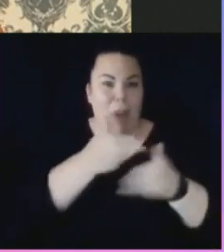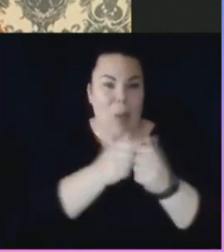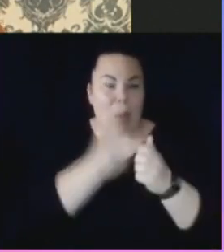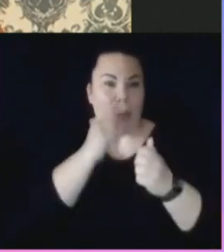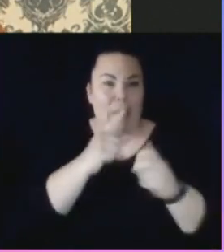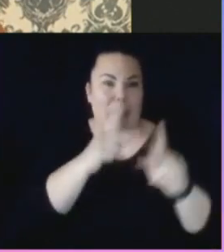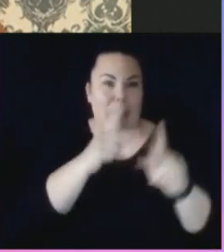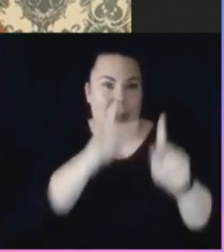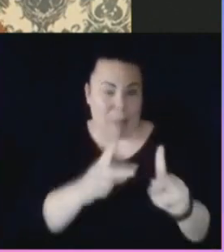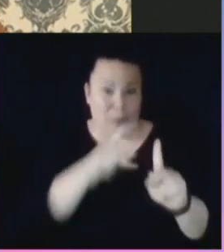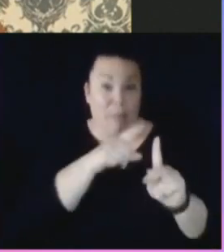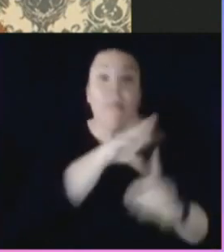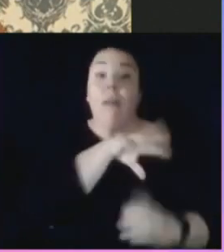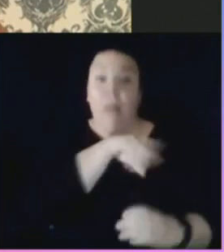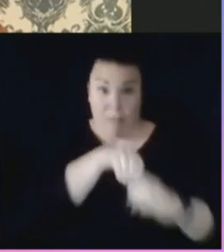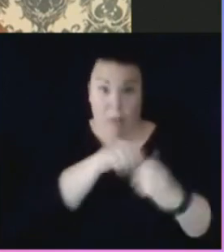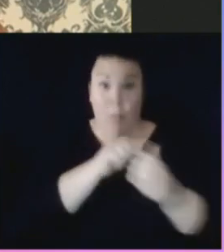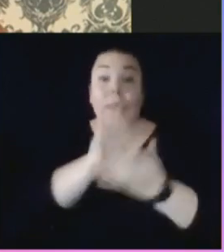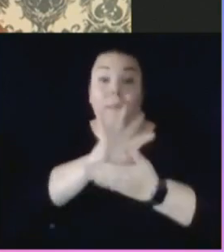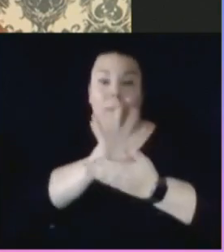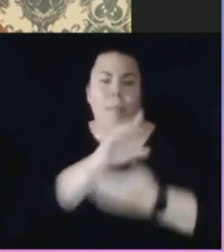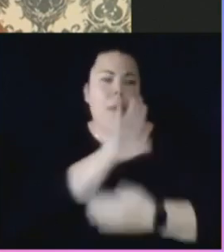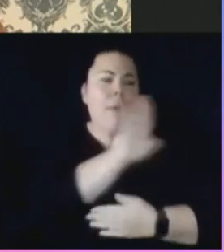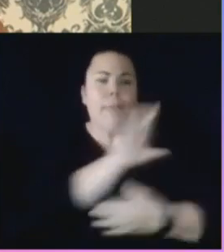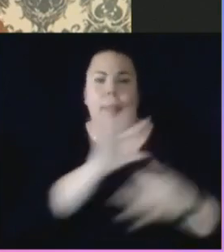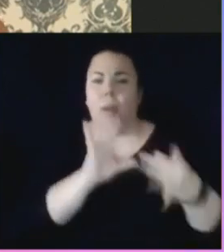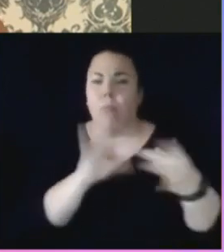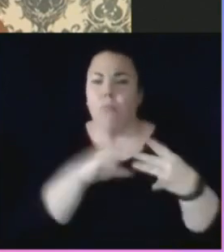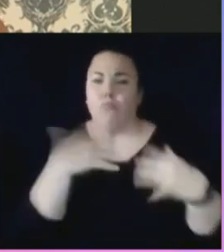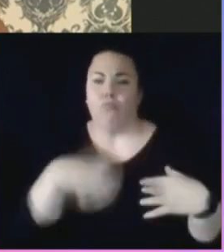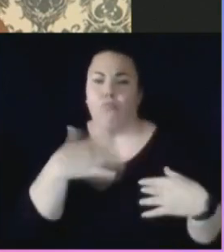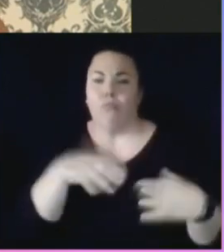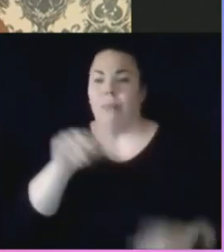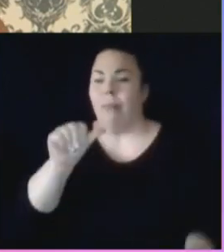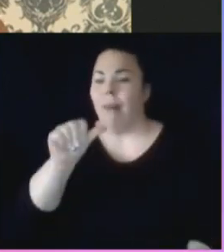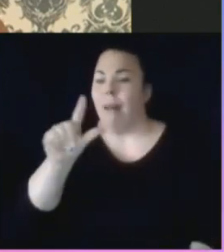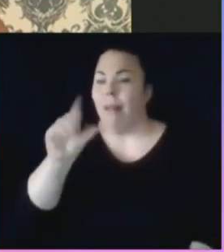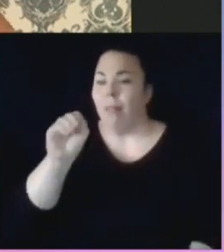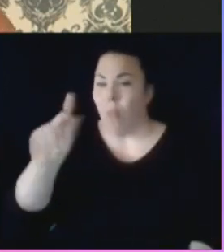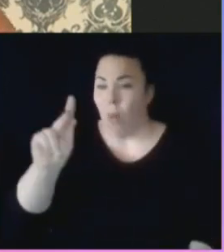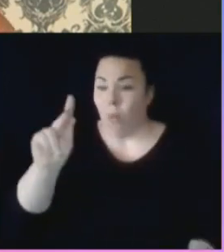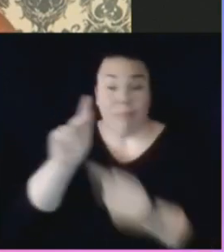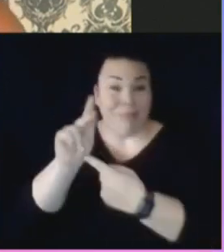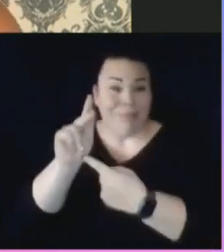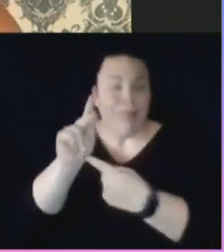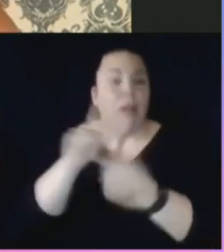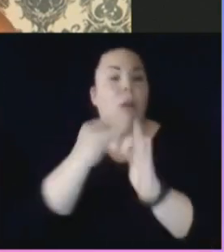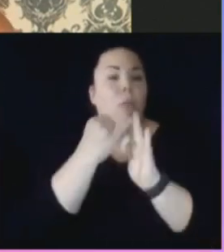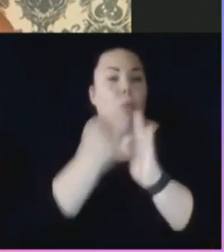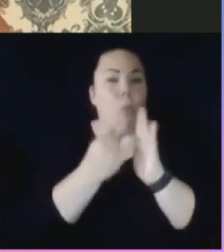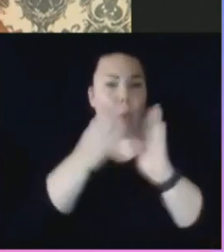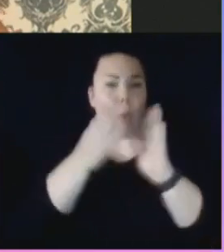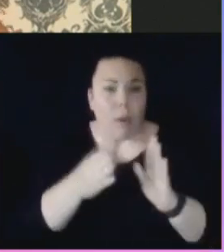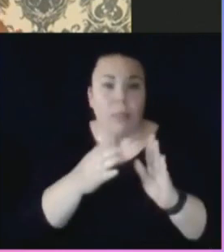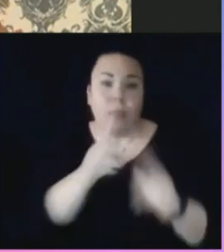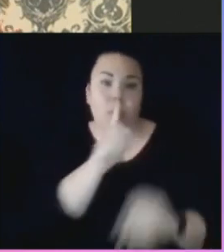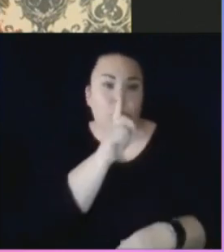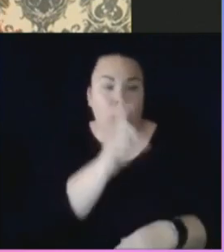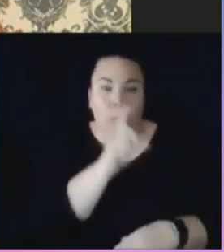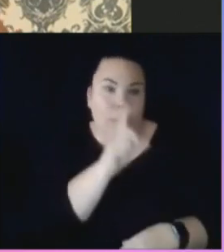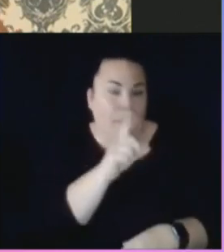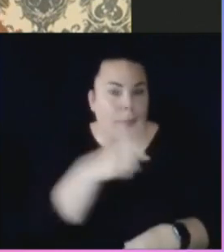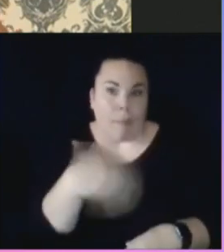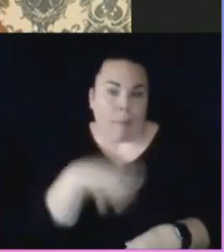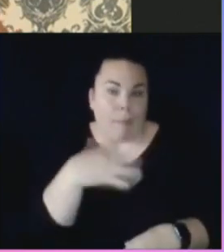and had such amazing things to say. Alok is an artist who uses every type of medium that you can think